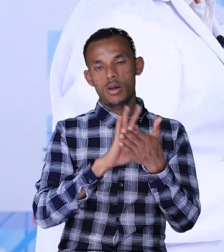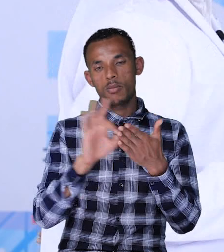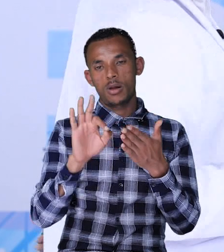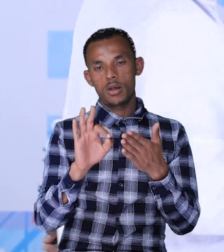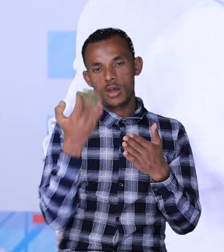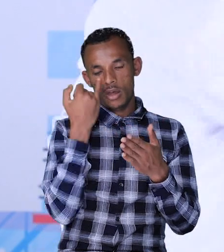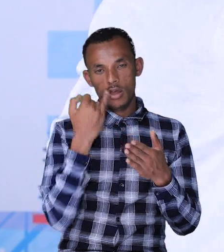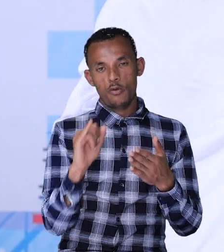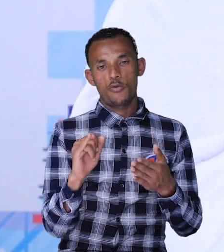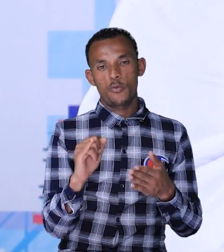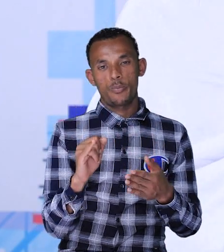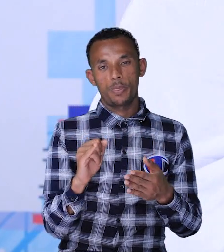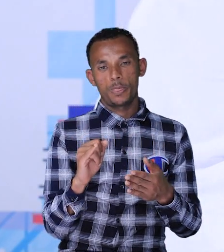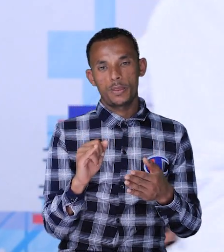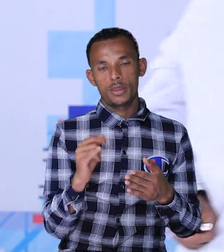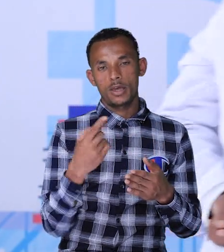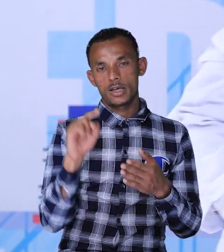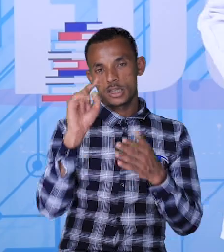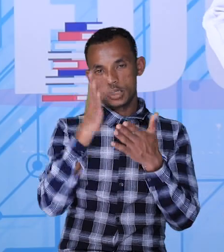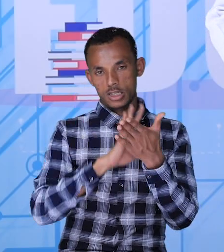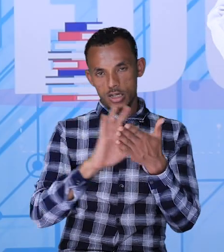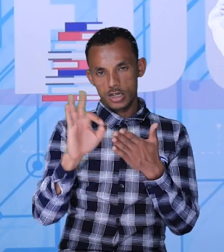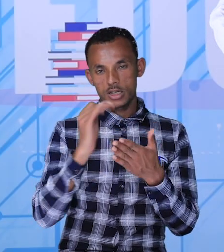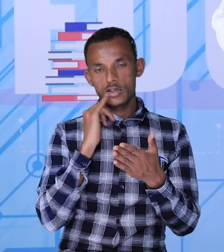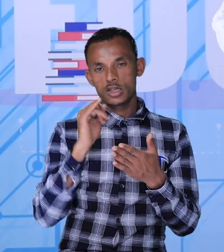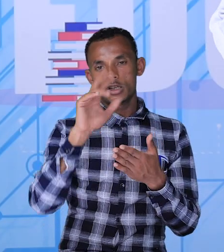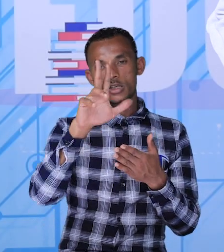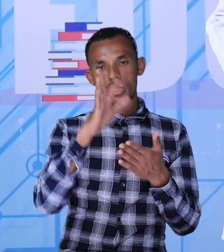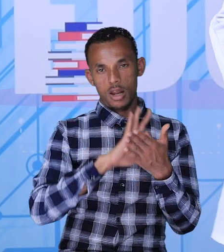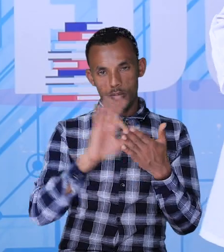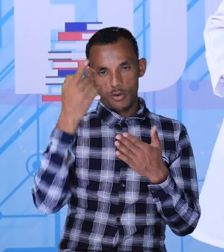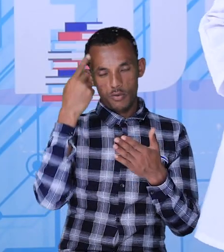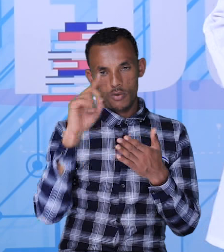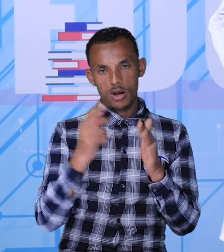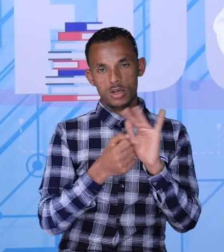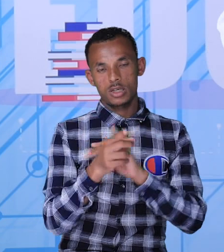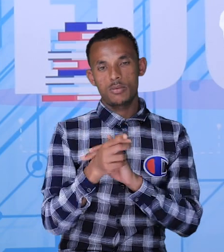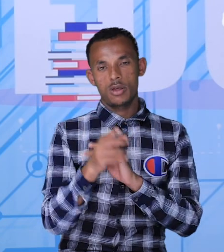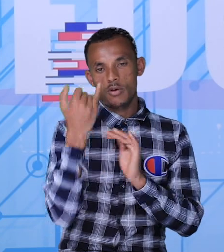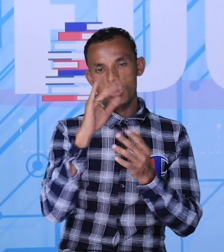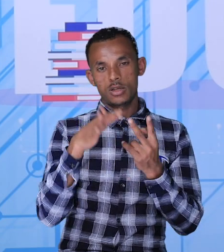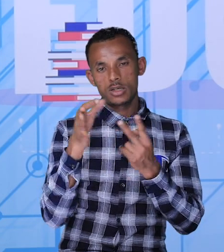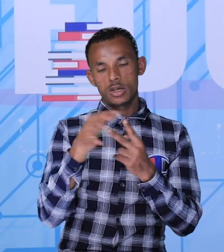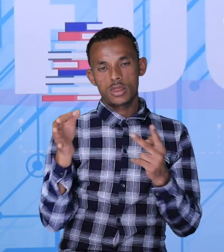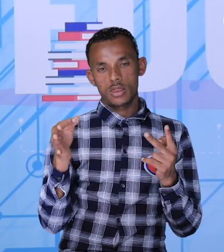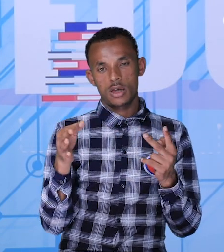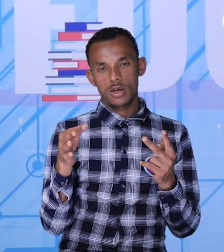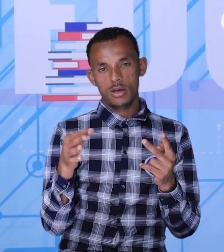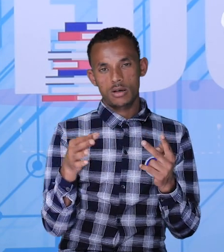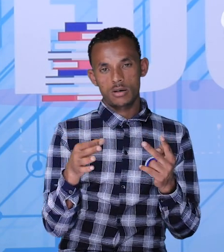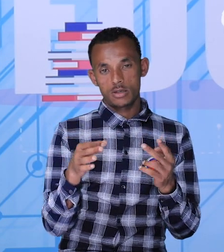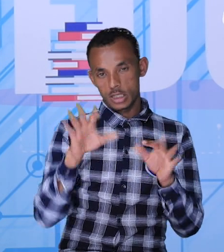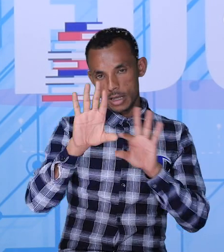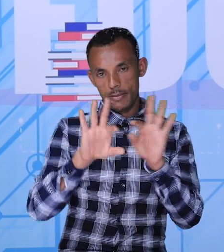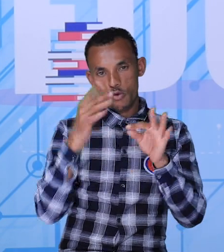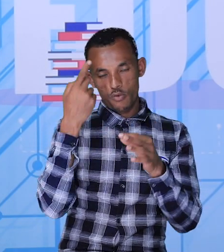if the digit is 3-digit number, for example, if you are selecting a